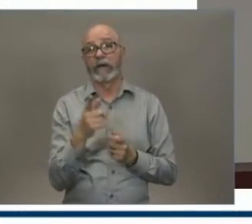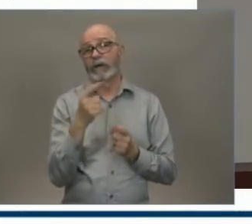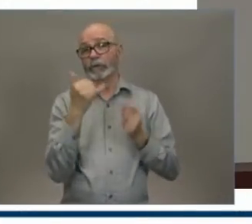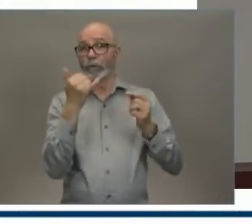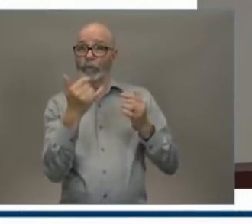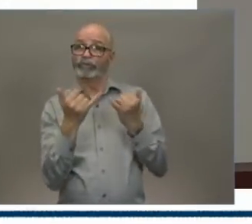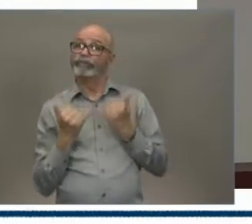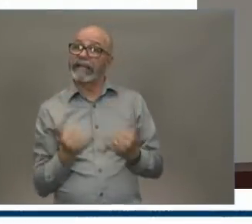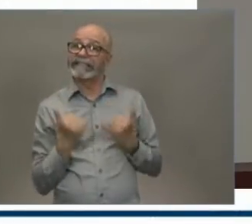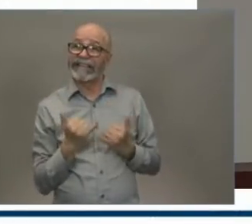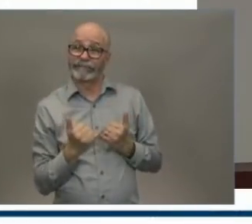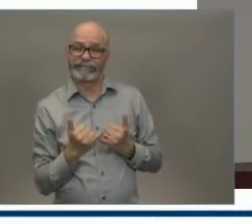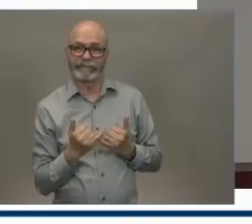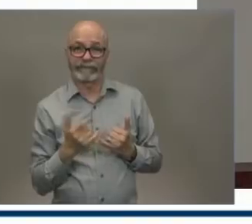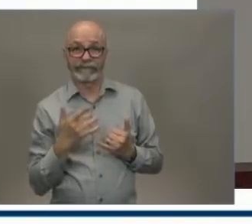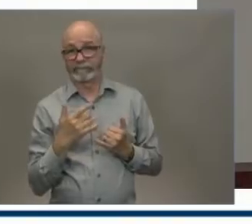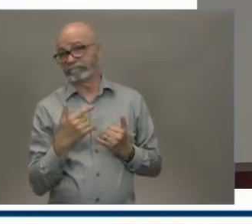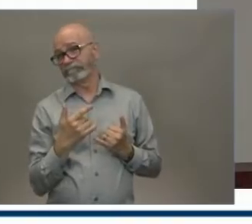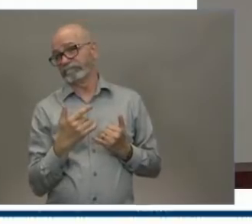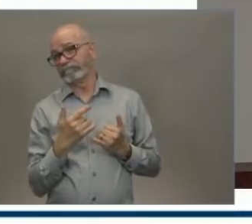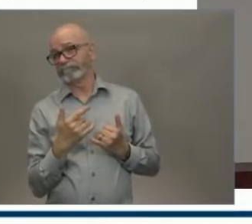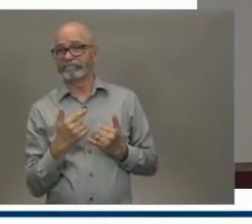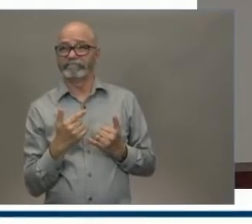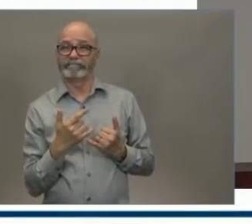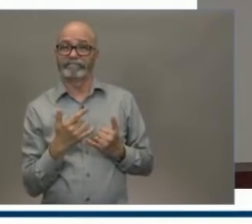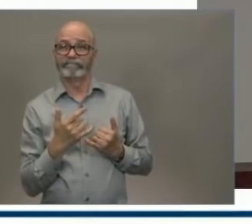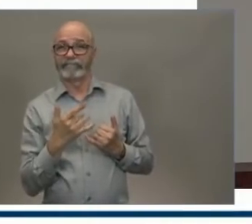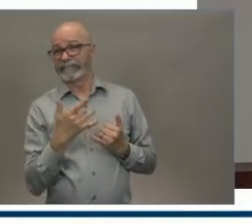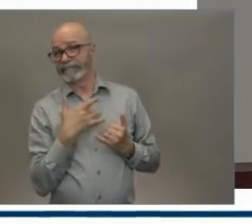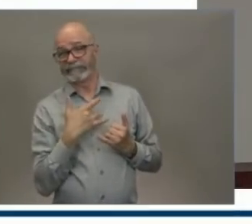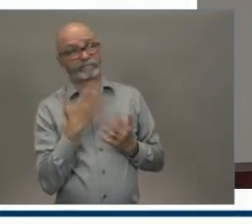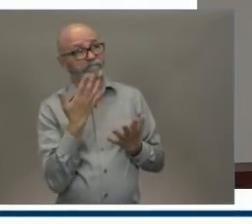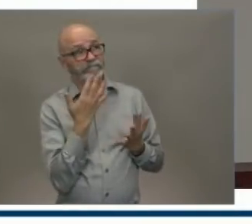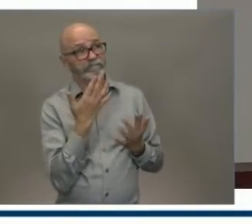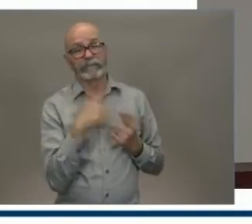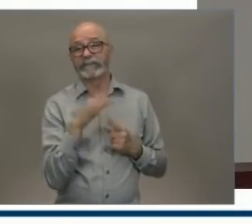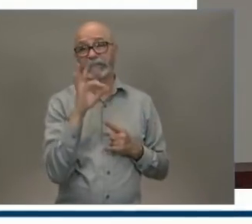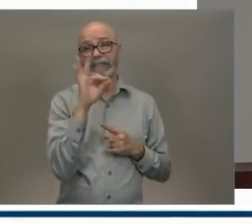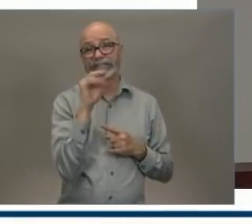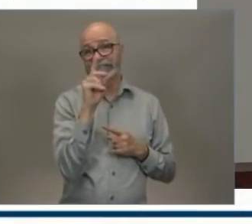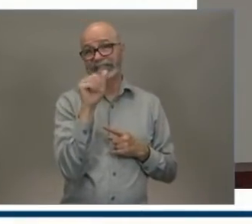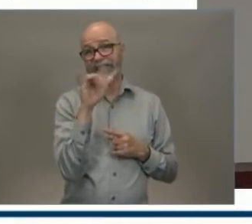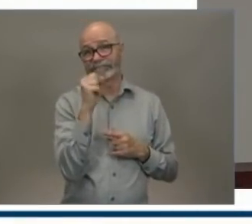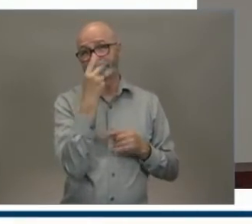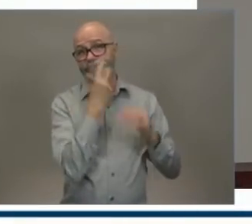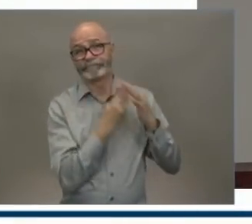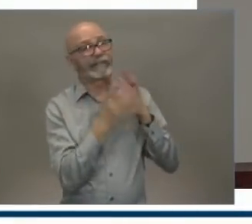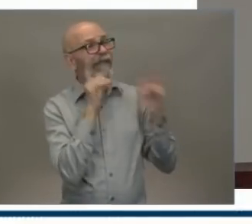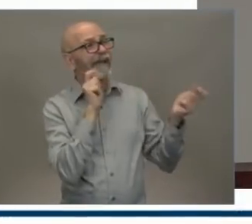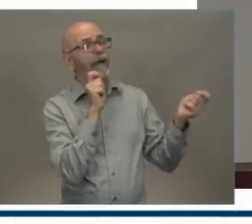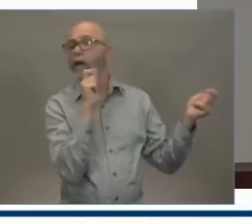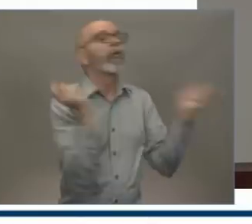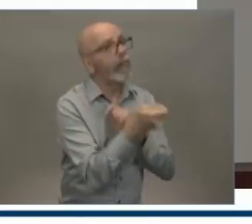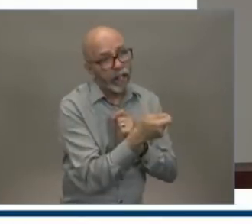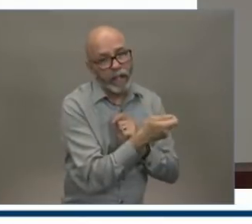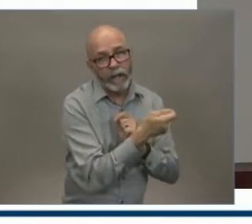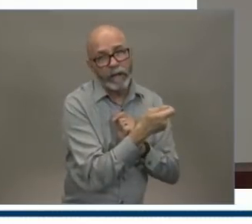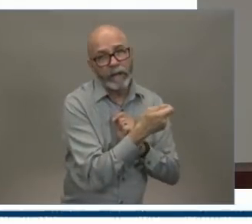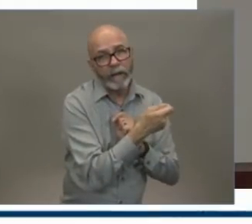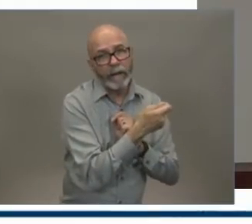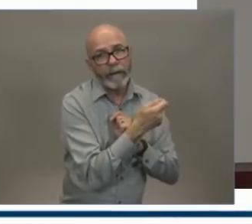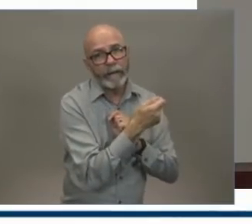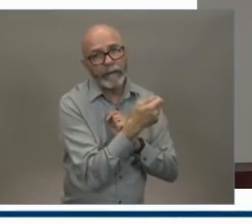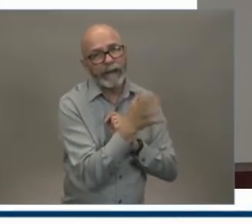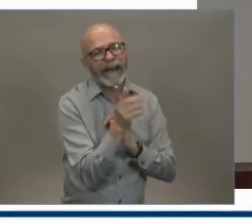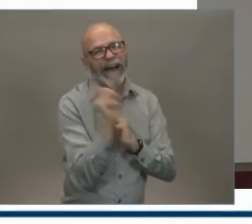any changes at this time to our 90-day plan. It's just within that 90-day, we're going to have to be flexible